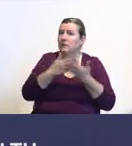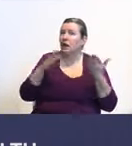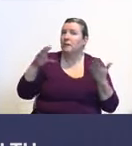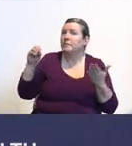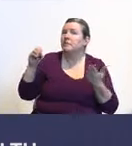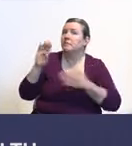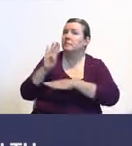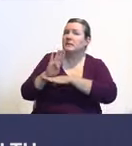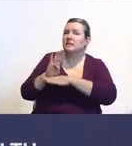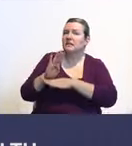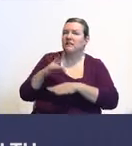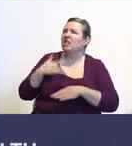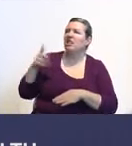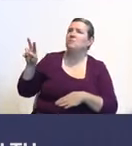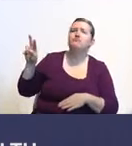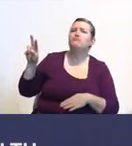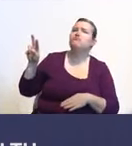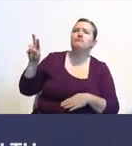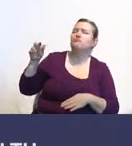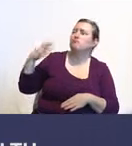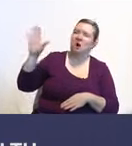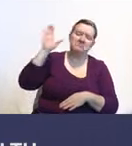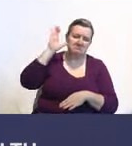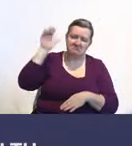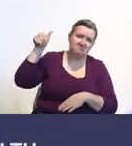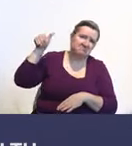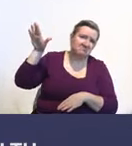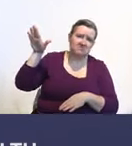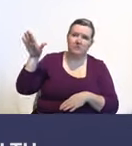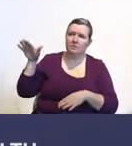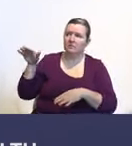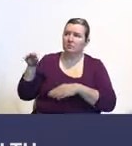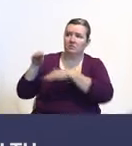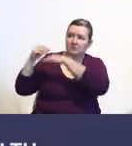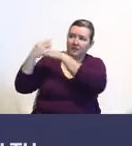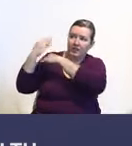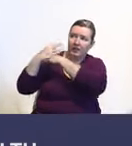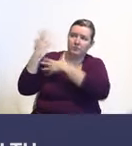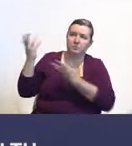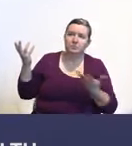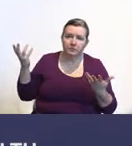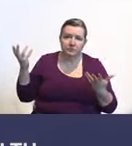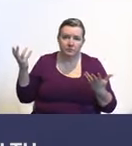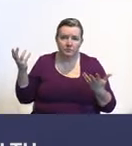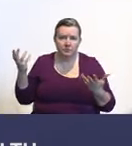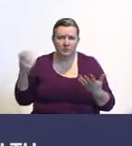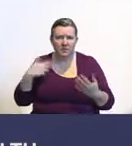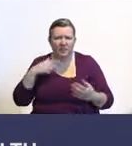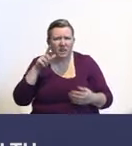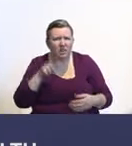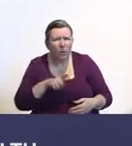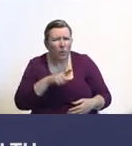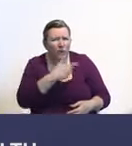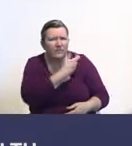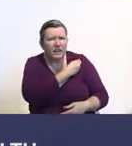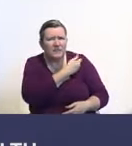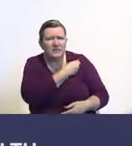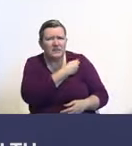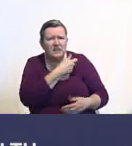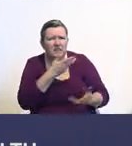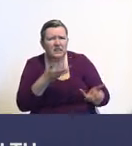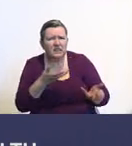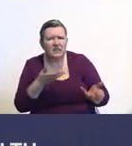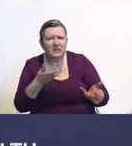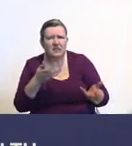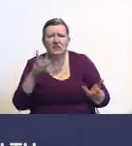Do you plan on it? DOC still has a low vaccination rate, reporting around 43%. Who has a low? DOC. Yep. Reporting